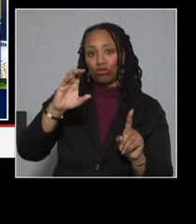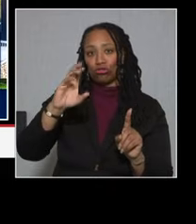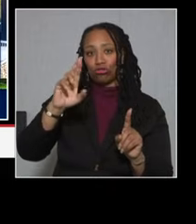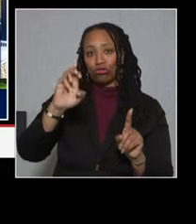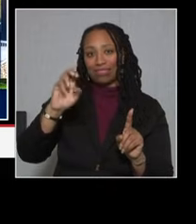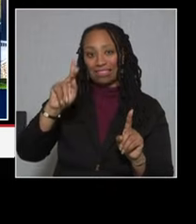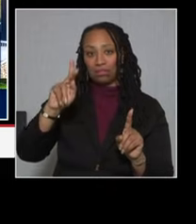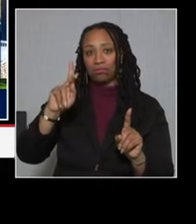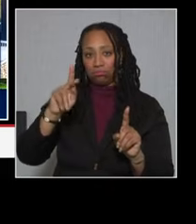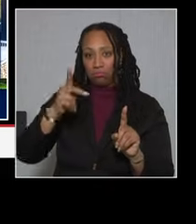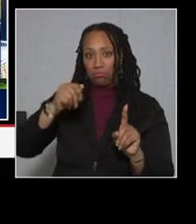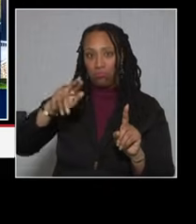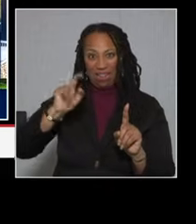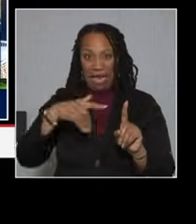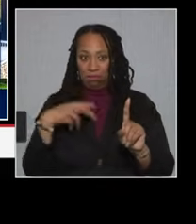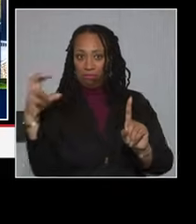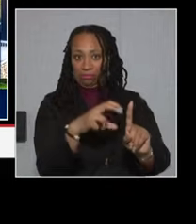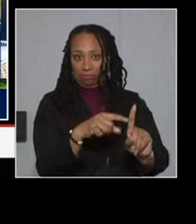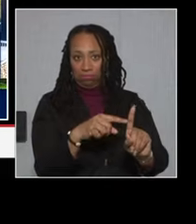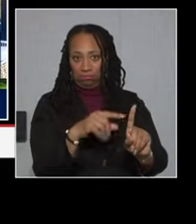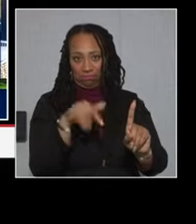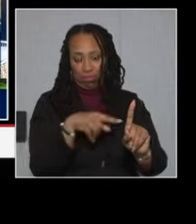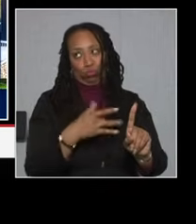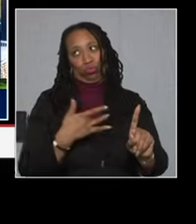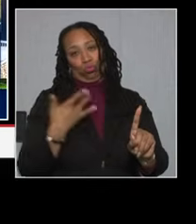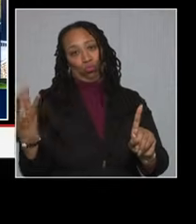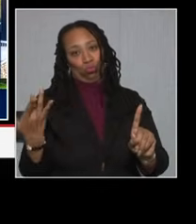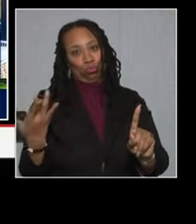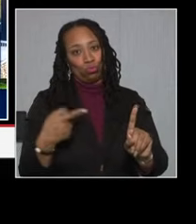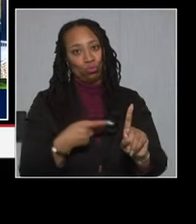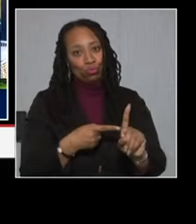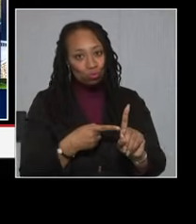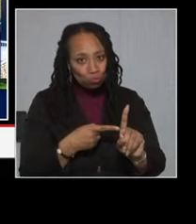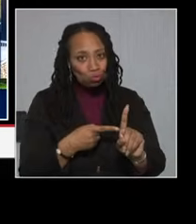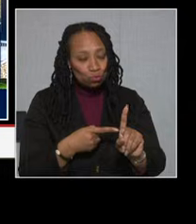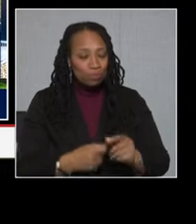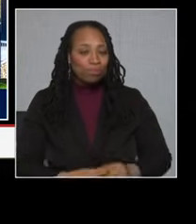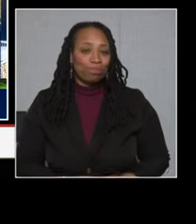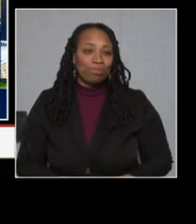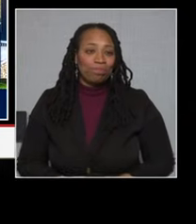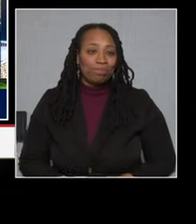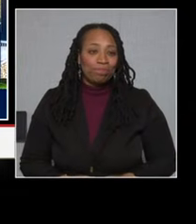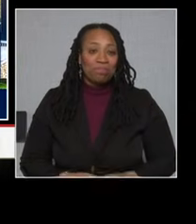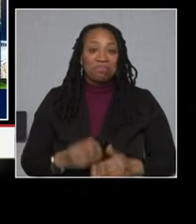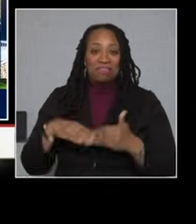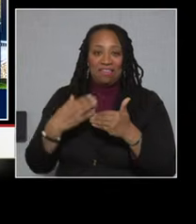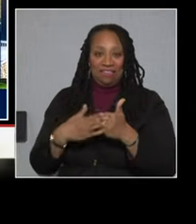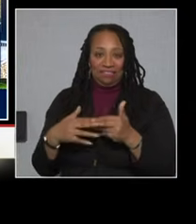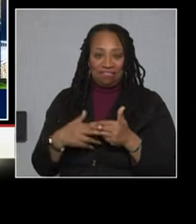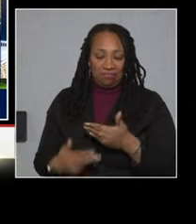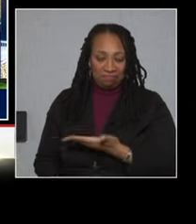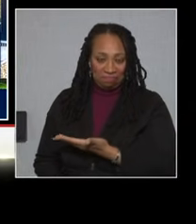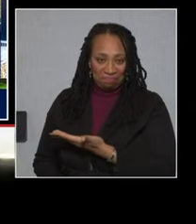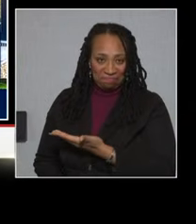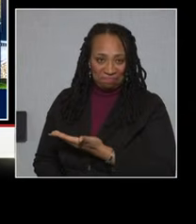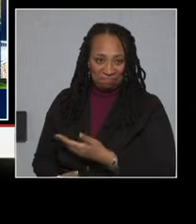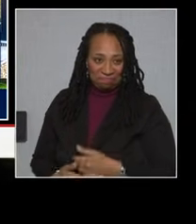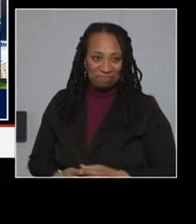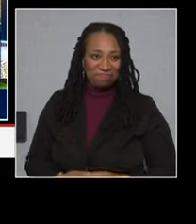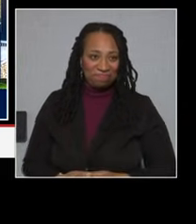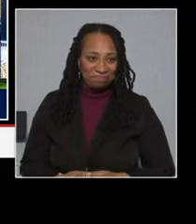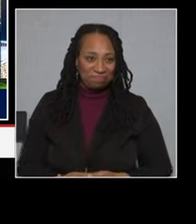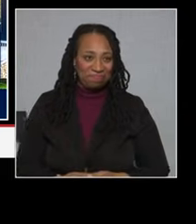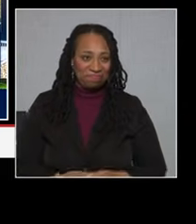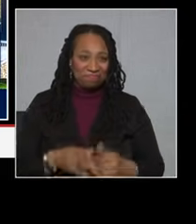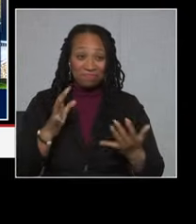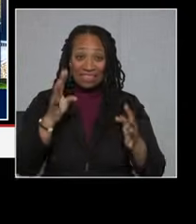types of housing, across every parts of the income spectrum. And so we saw a lot of innovation over the past 10 years and